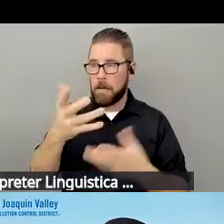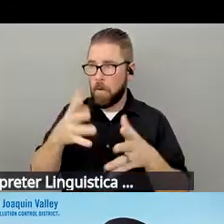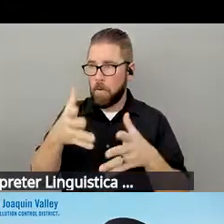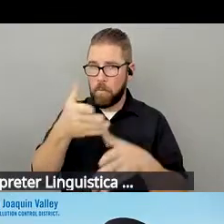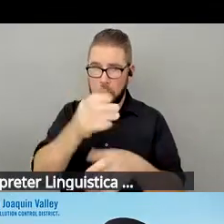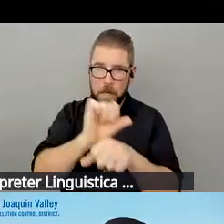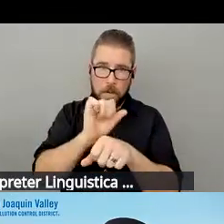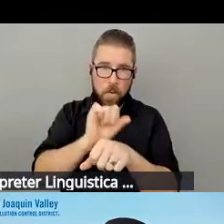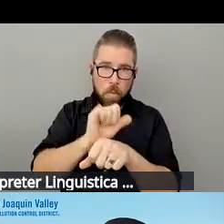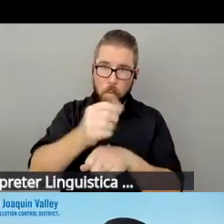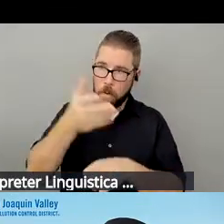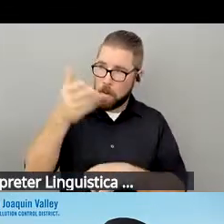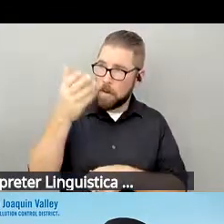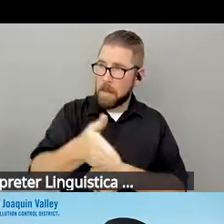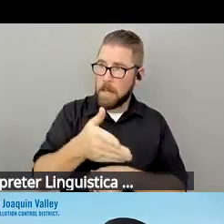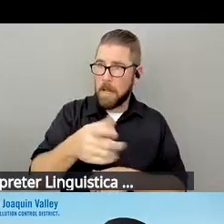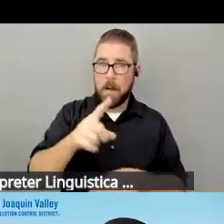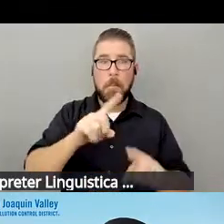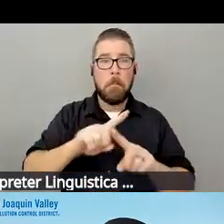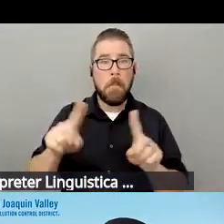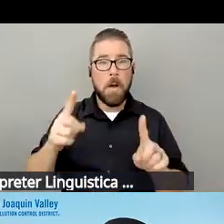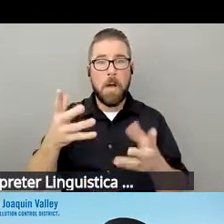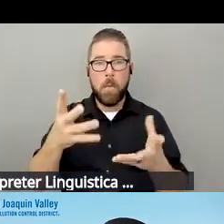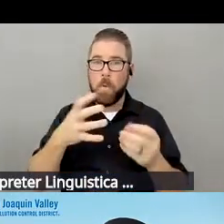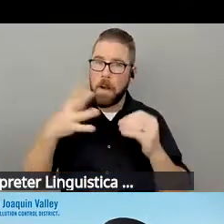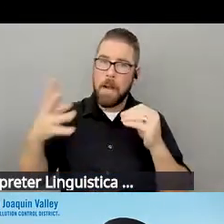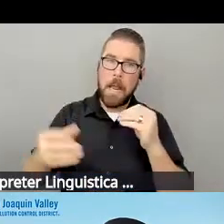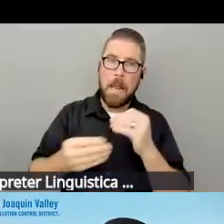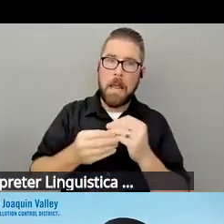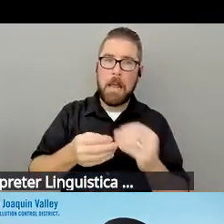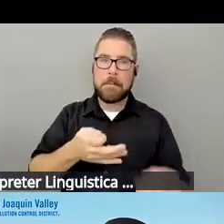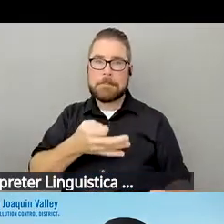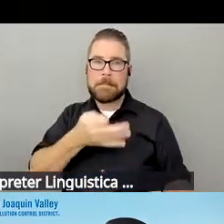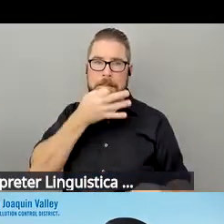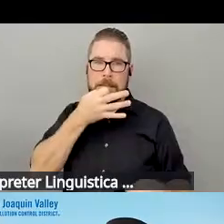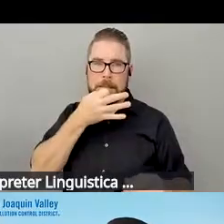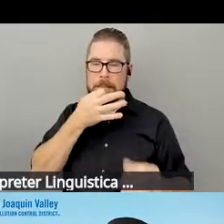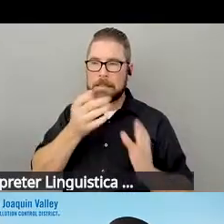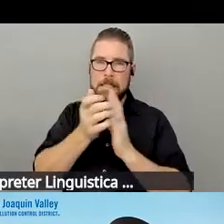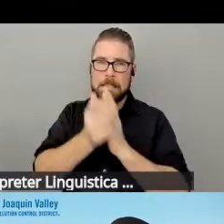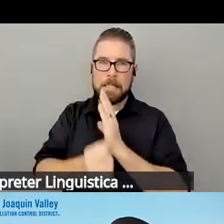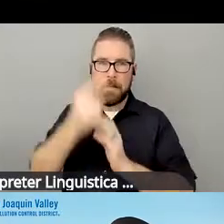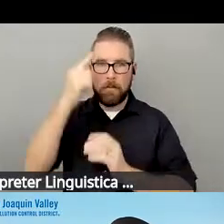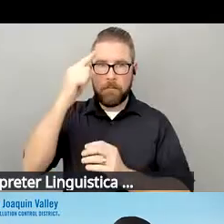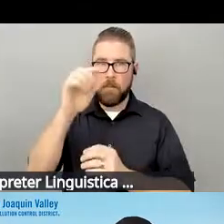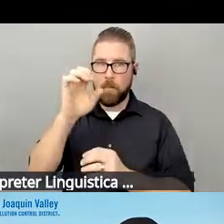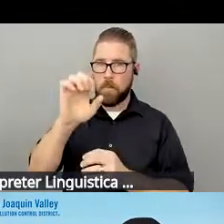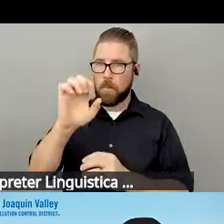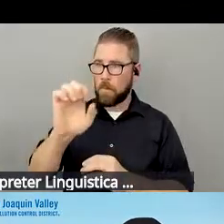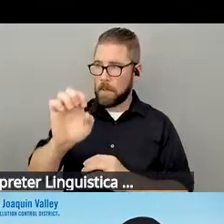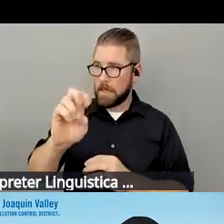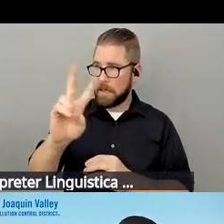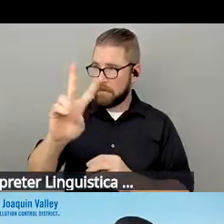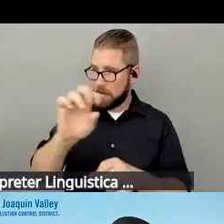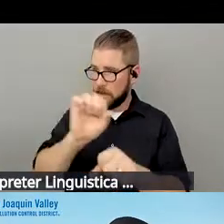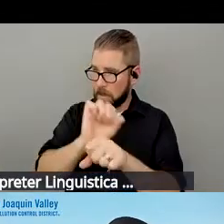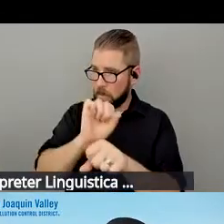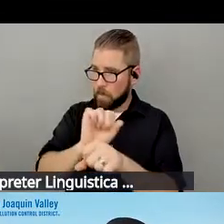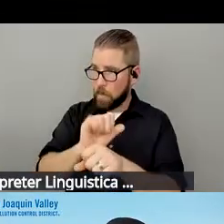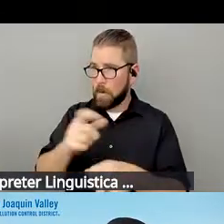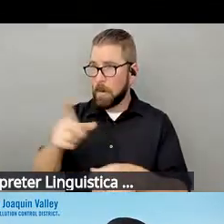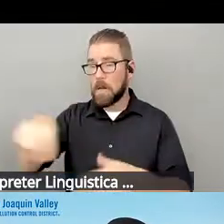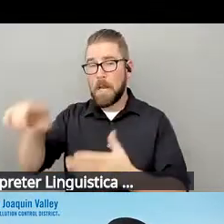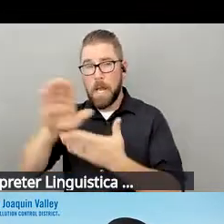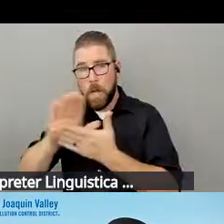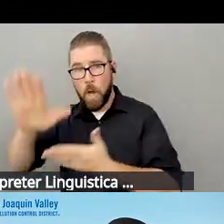Scholarships for them, not just, students, but, people that are looking